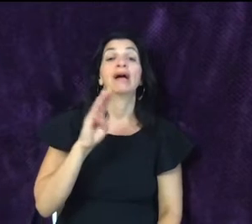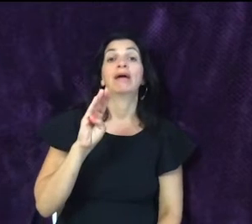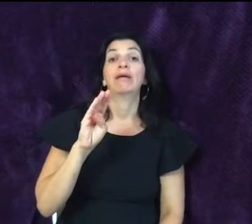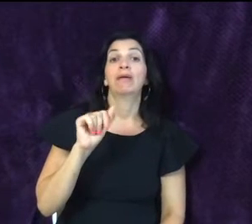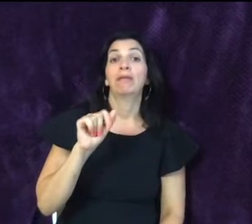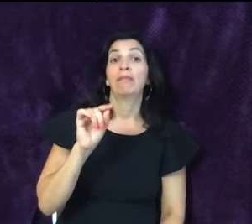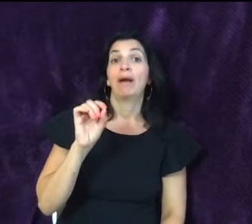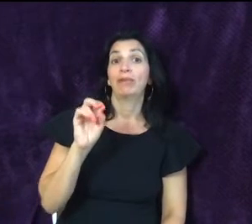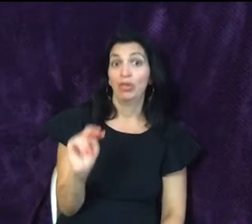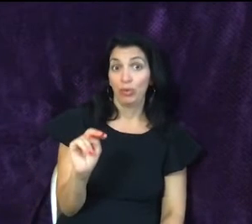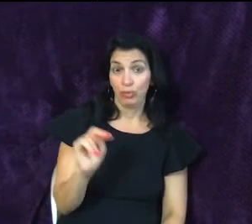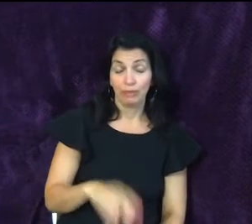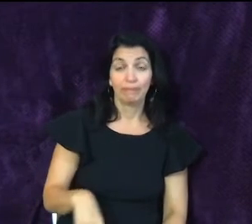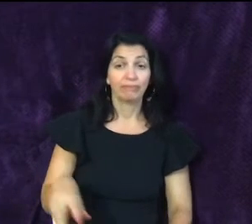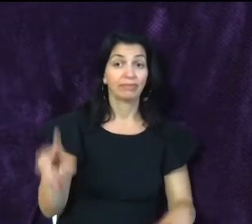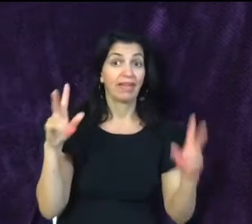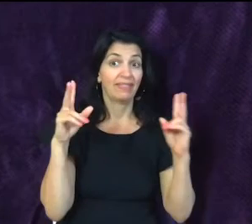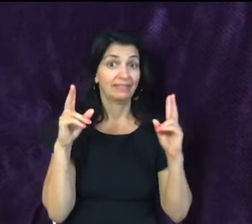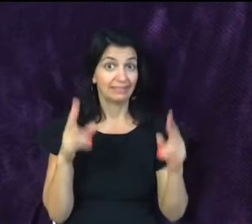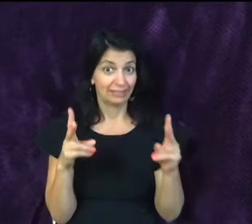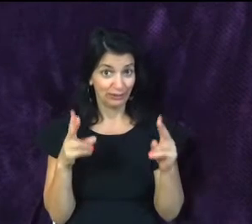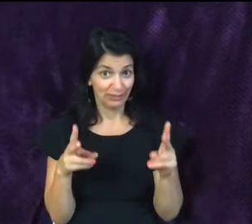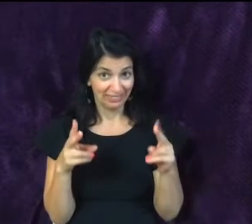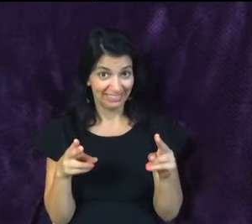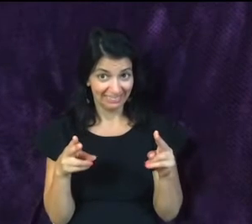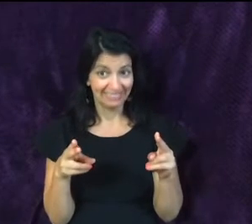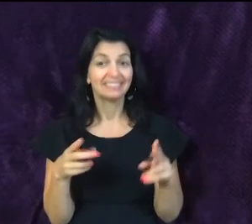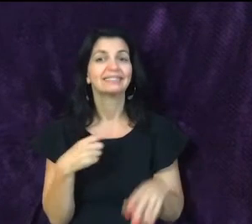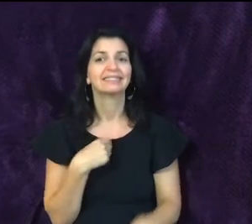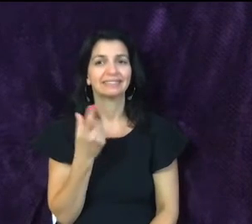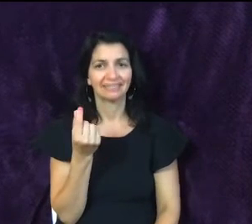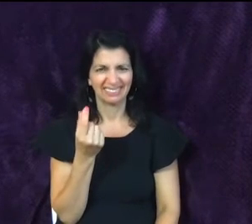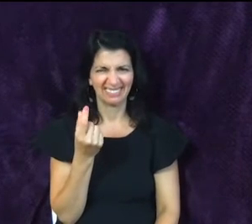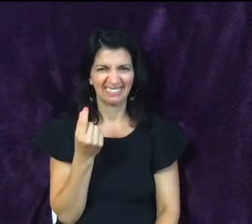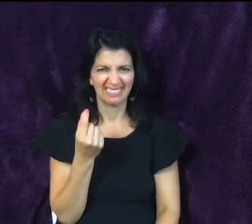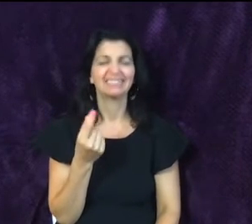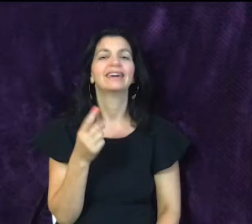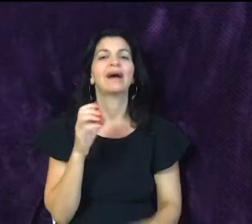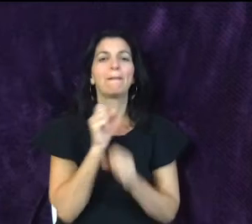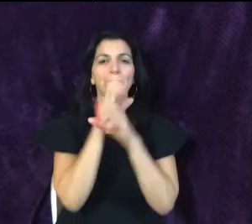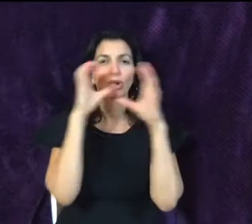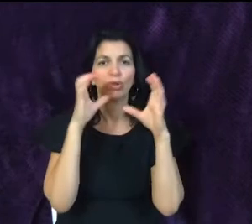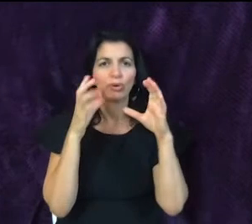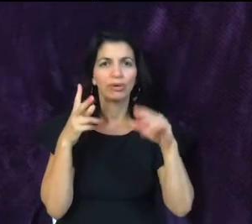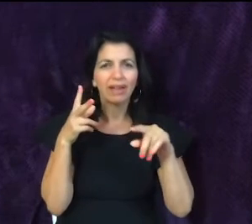I'm going to cut this part of the balloon.